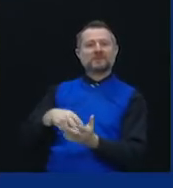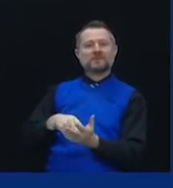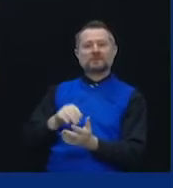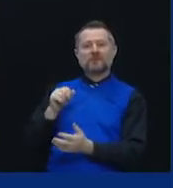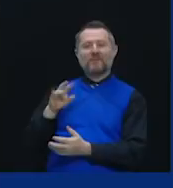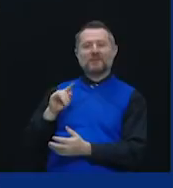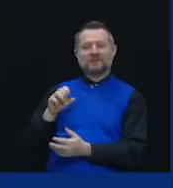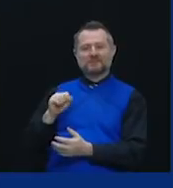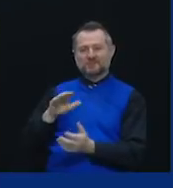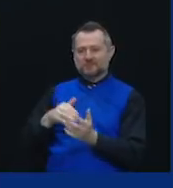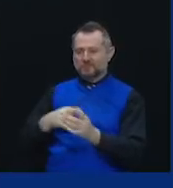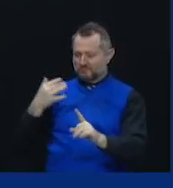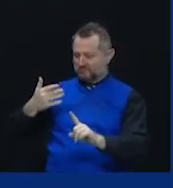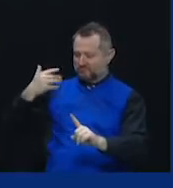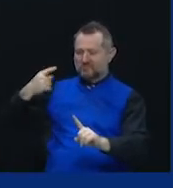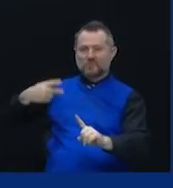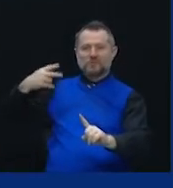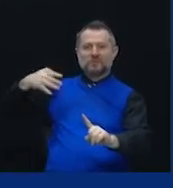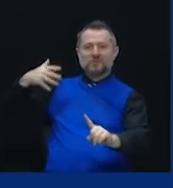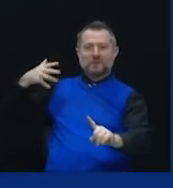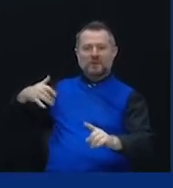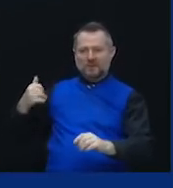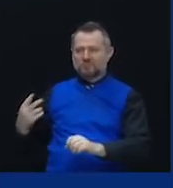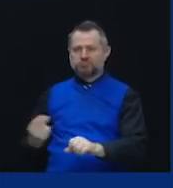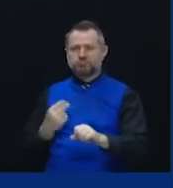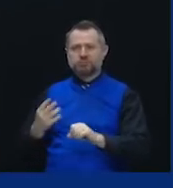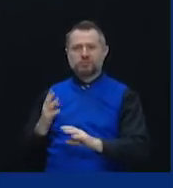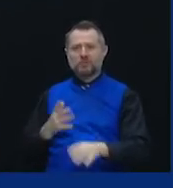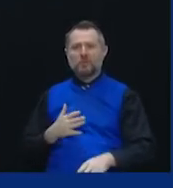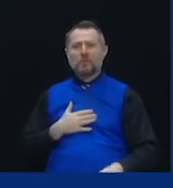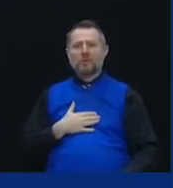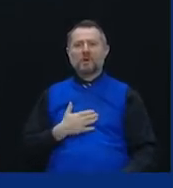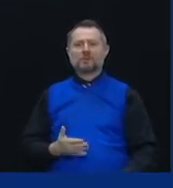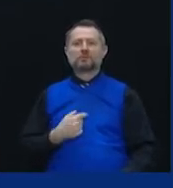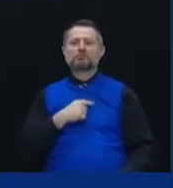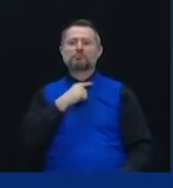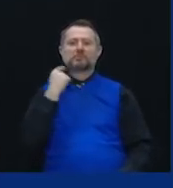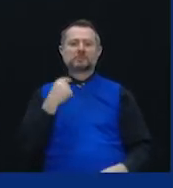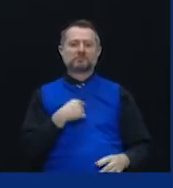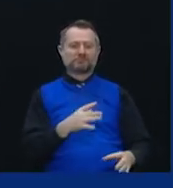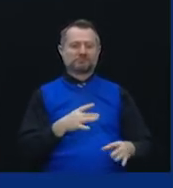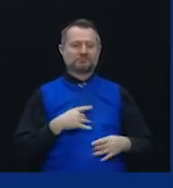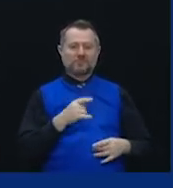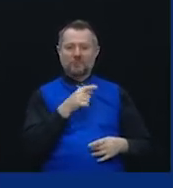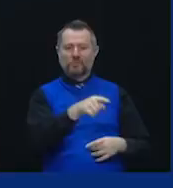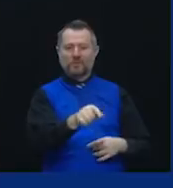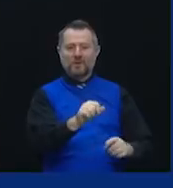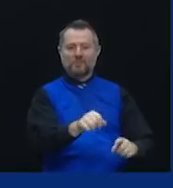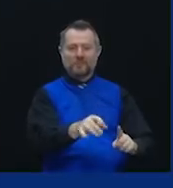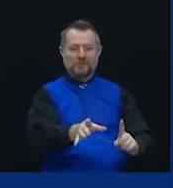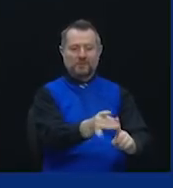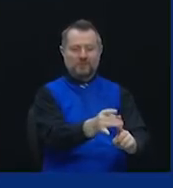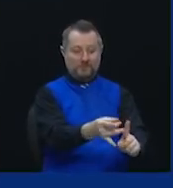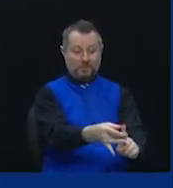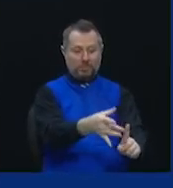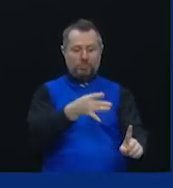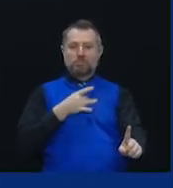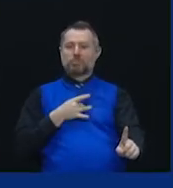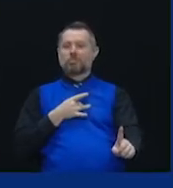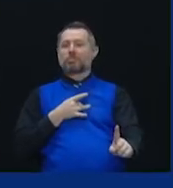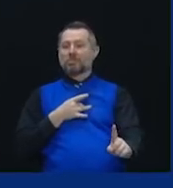to people who are coming in who may be positive. What gives me the